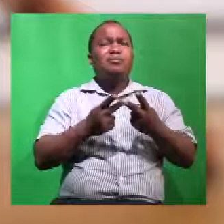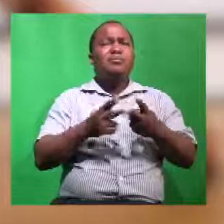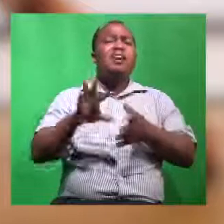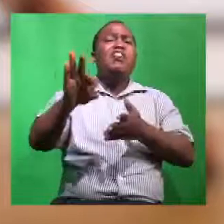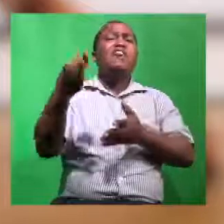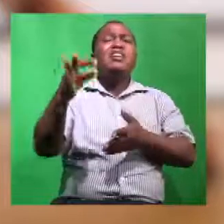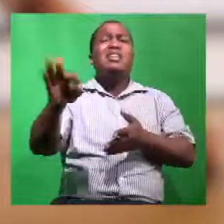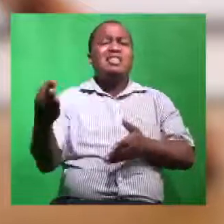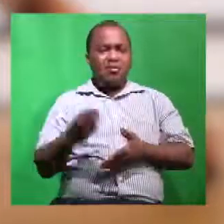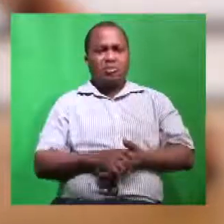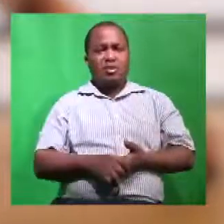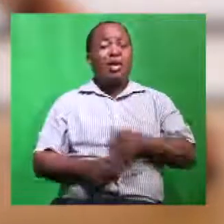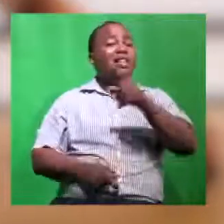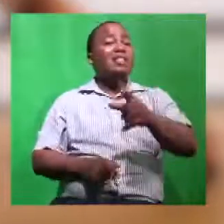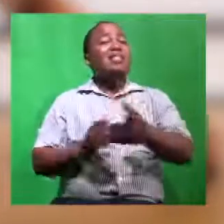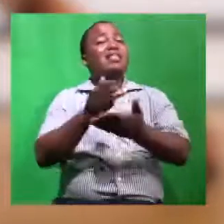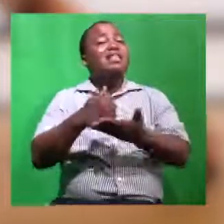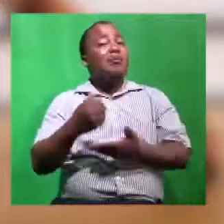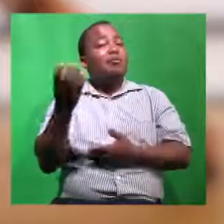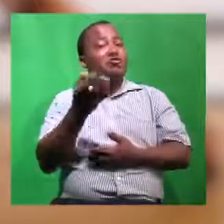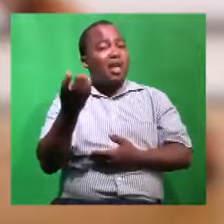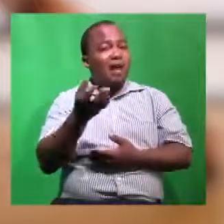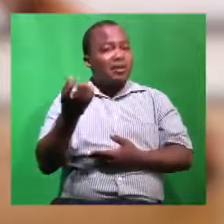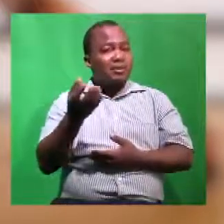vegetable or whatever. There are some societies